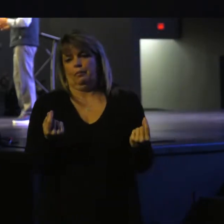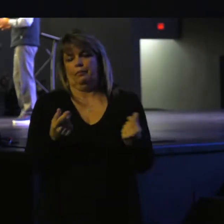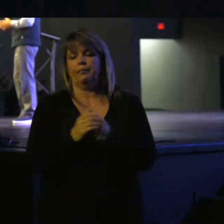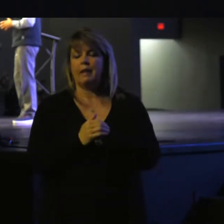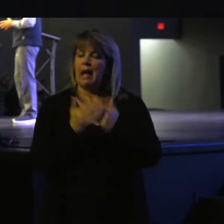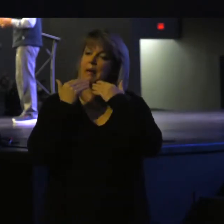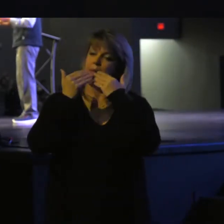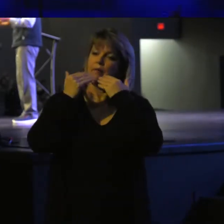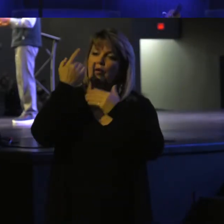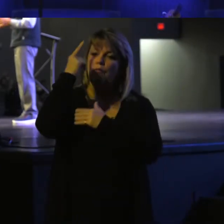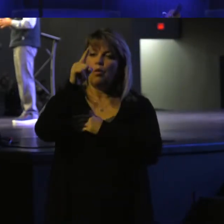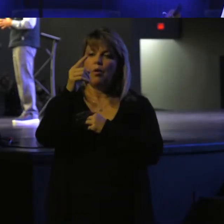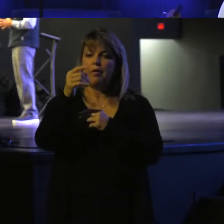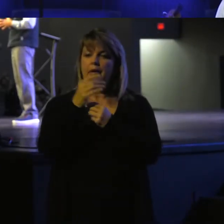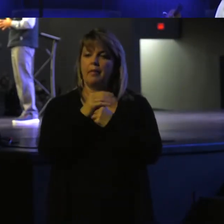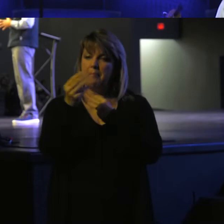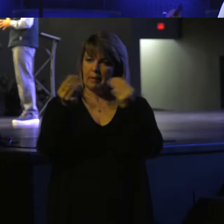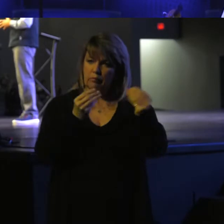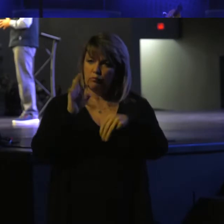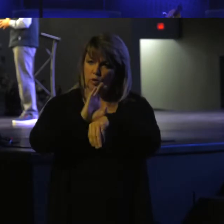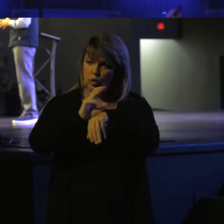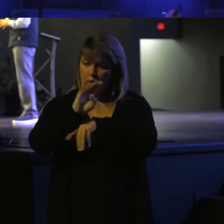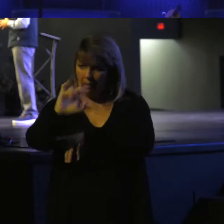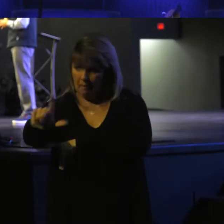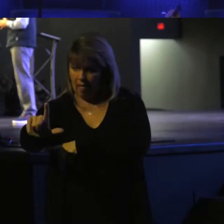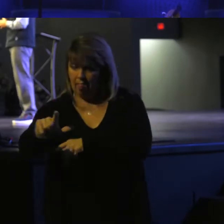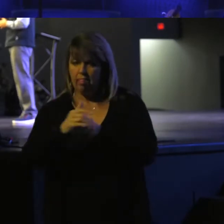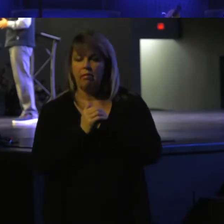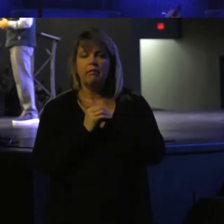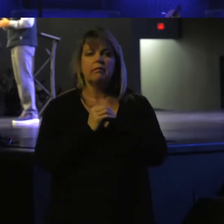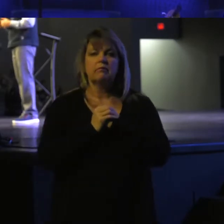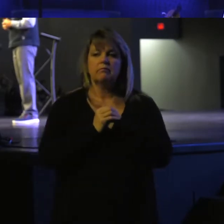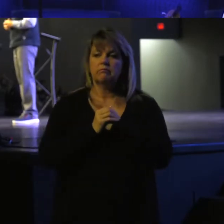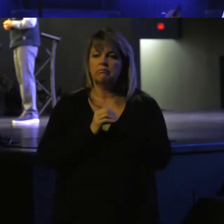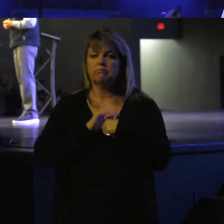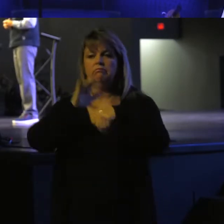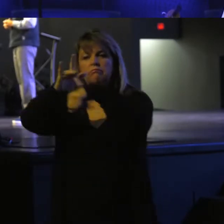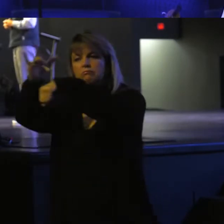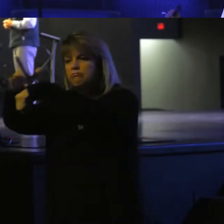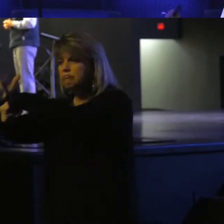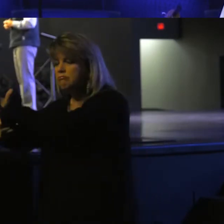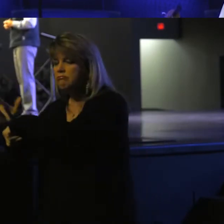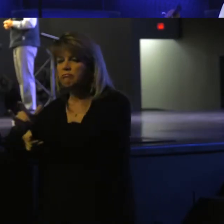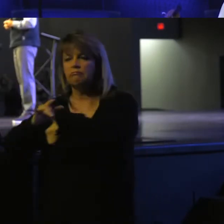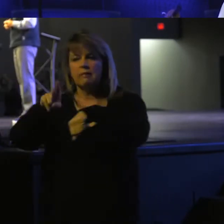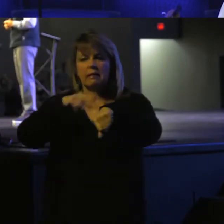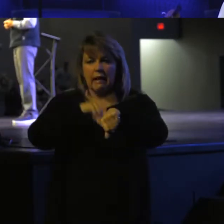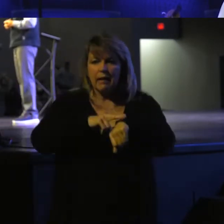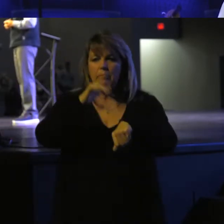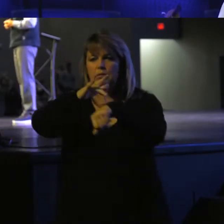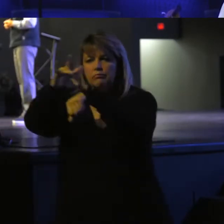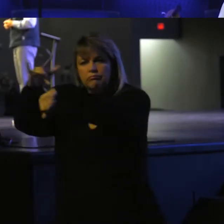I'm thankful for the ministries of Church at the Meal and reaching your neighbors and reaching the nations.